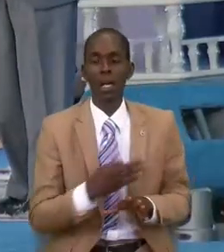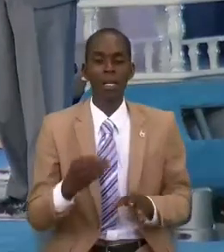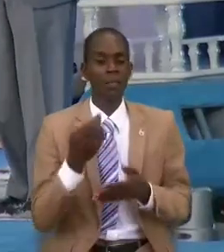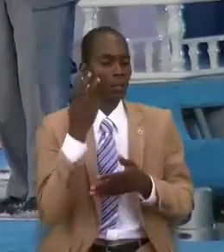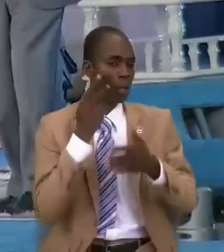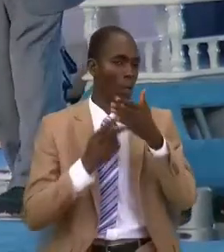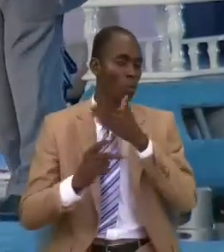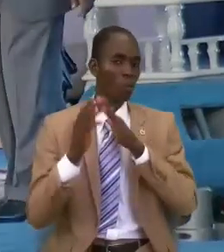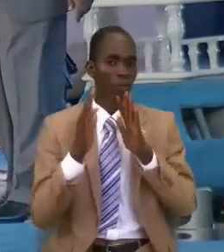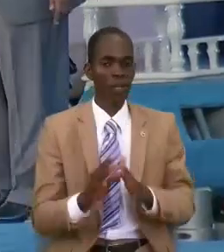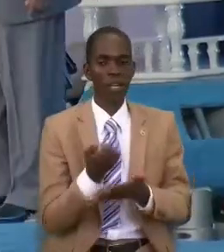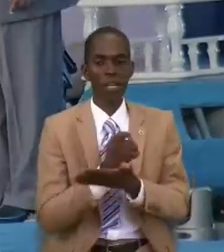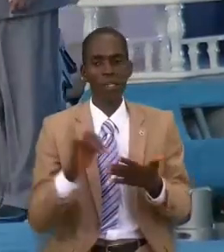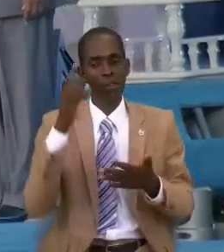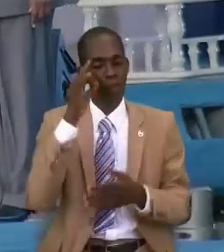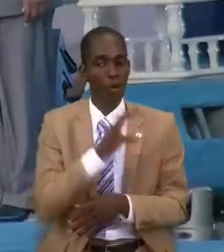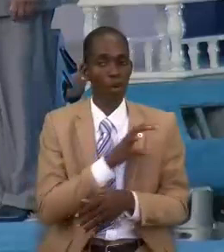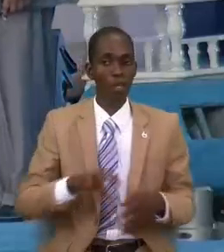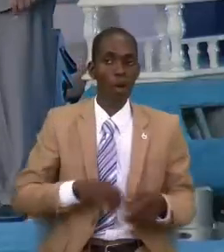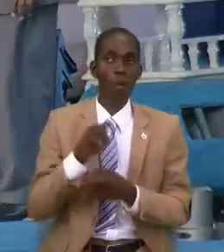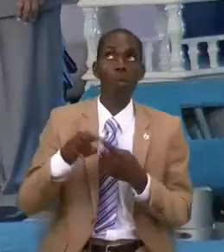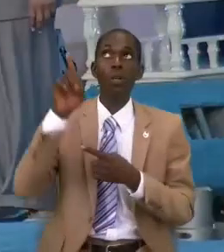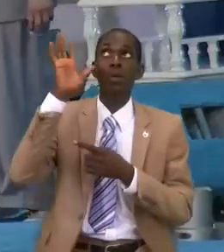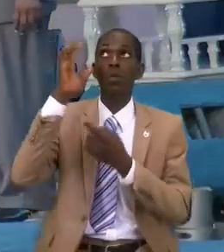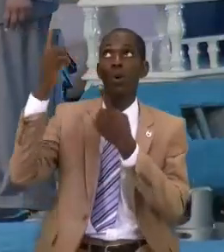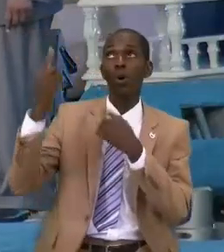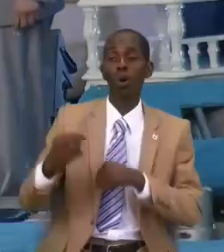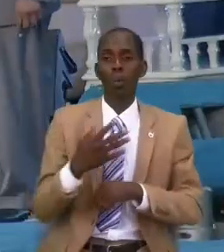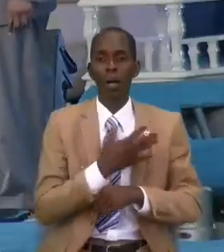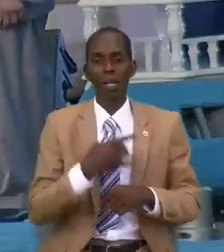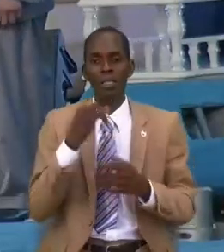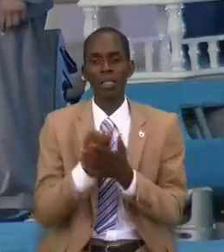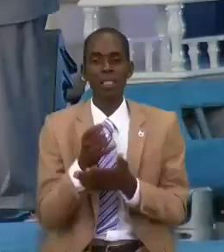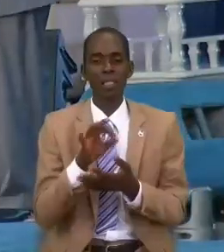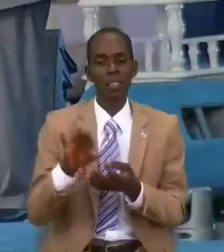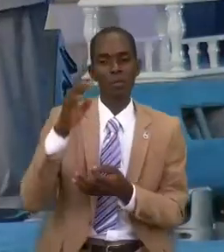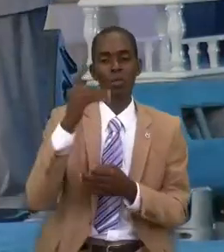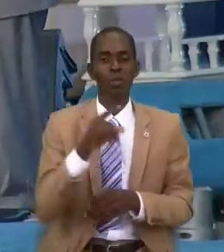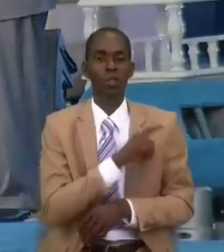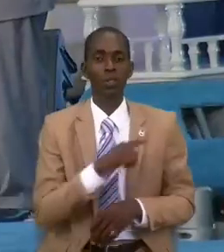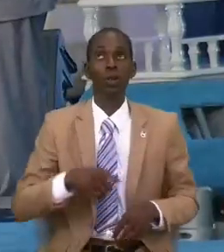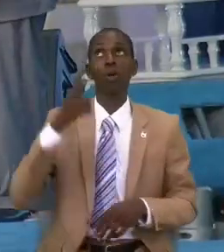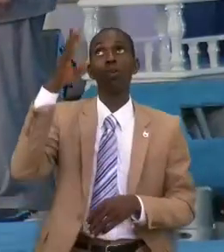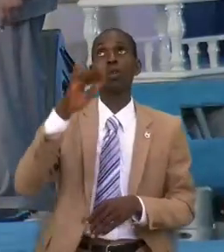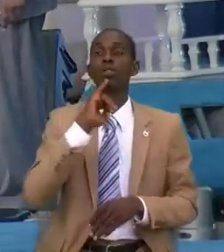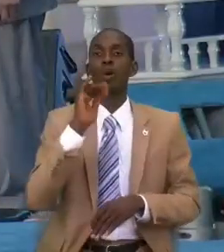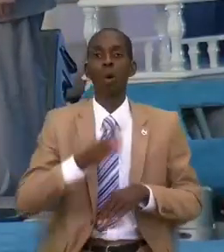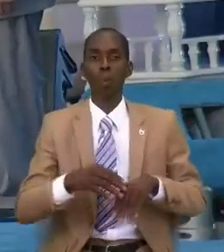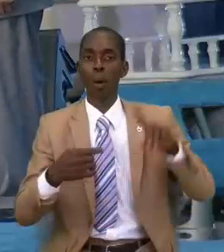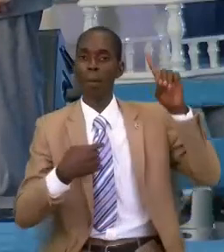the Spirit of the Lord God is upon me. He didn't say upon him, because he was writing for the